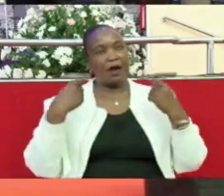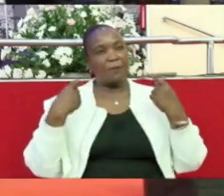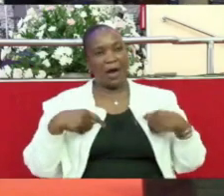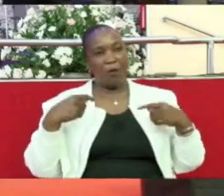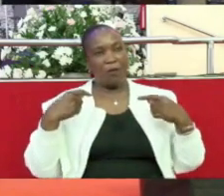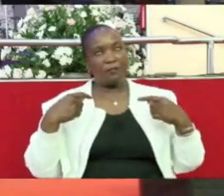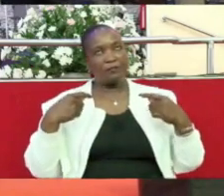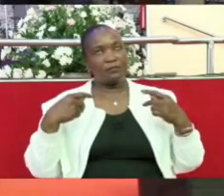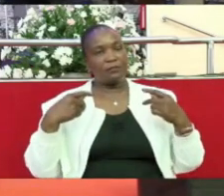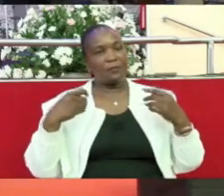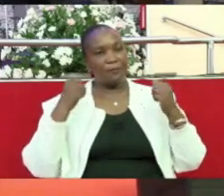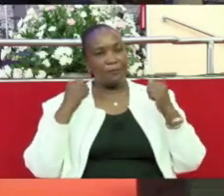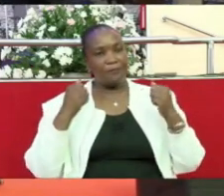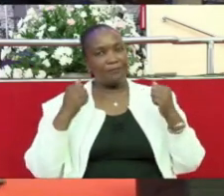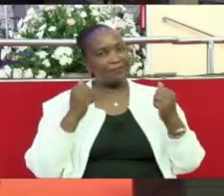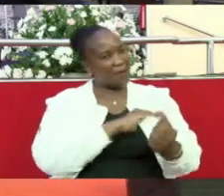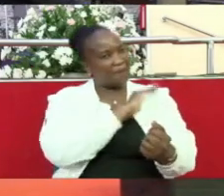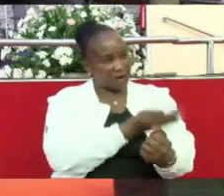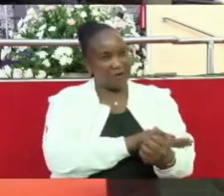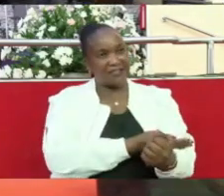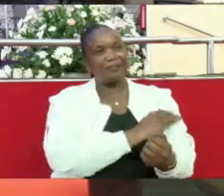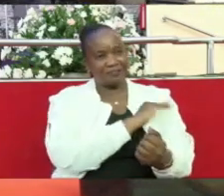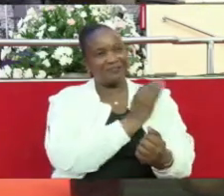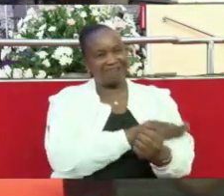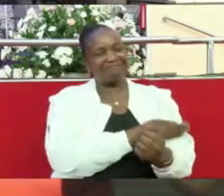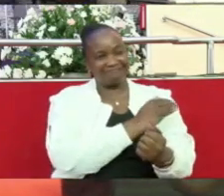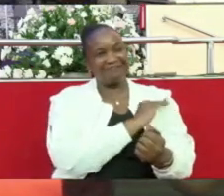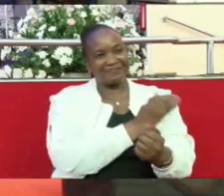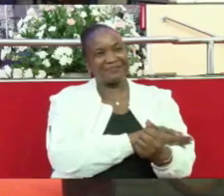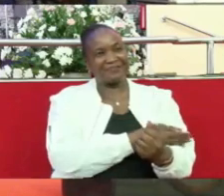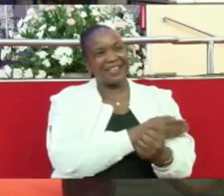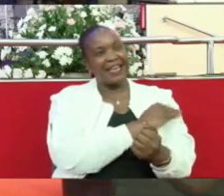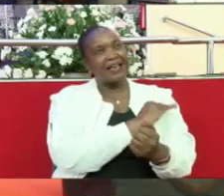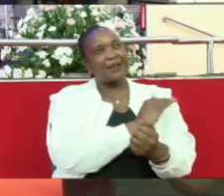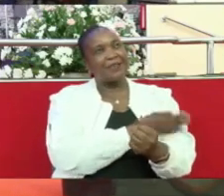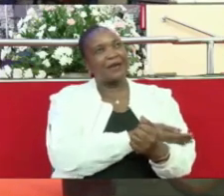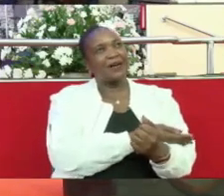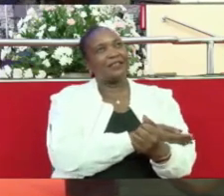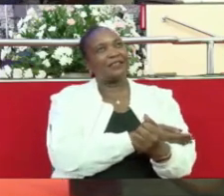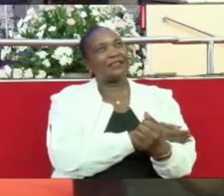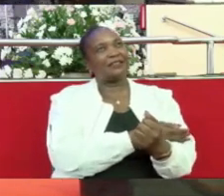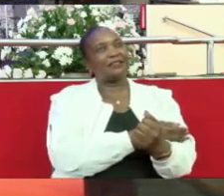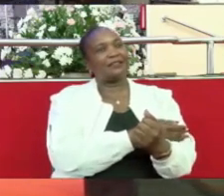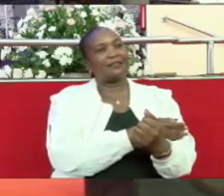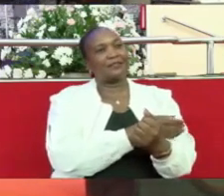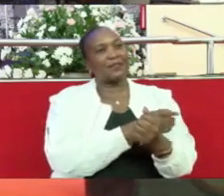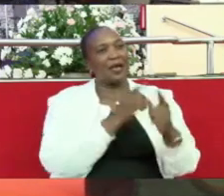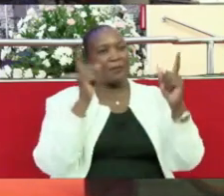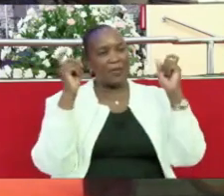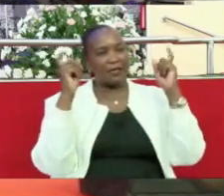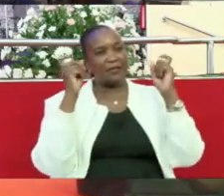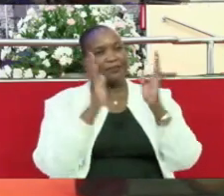is something that is exalted above you. Yani kuna kitu ambacho kiko juu zaidi yako. And so the Lord is saying that he has given us weapon to